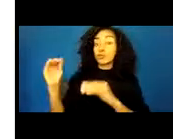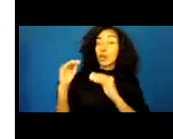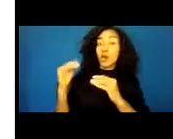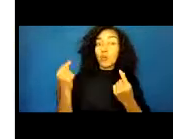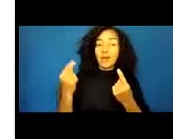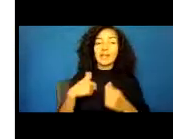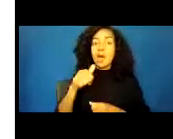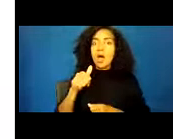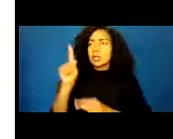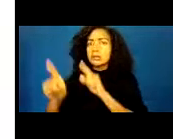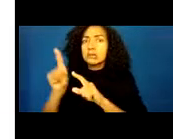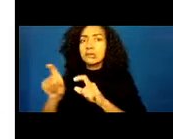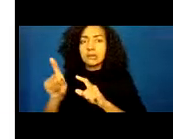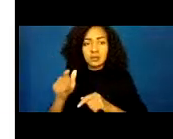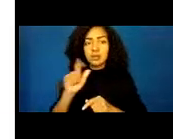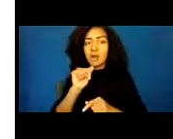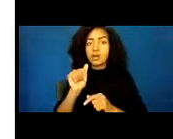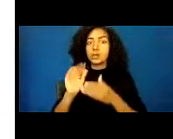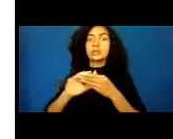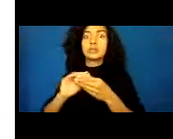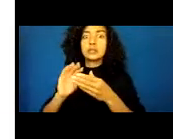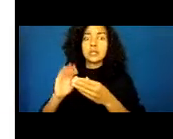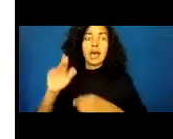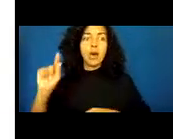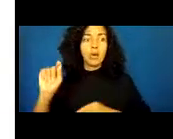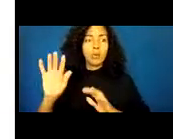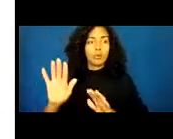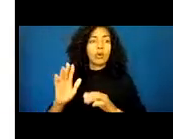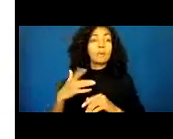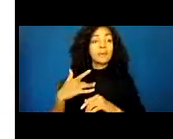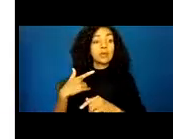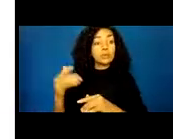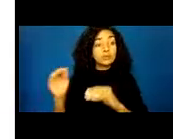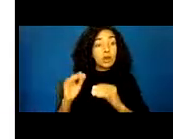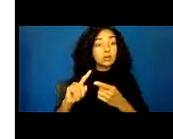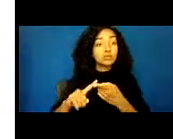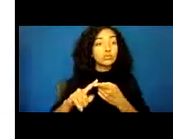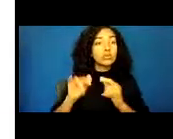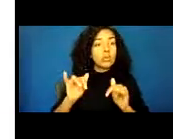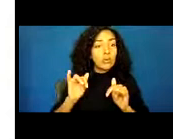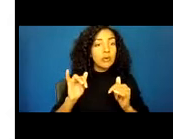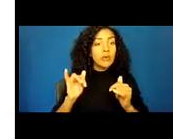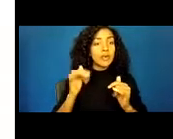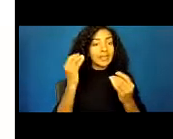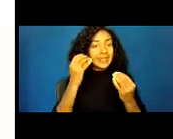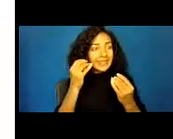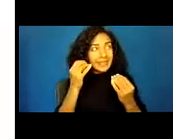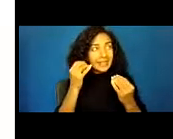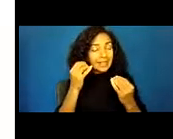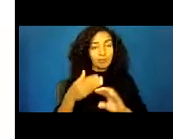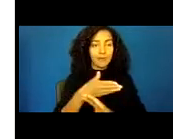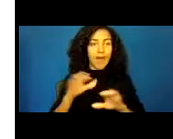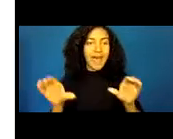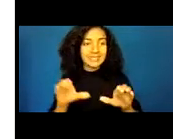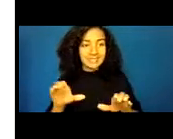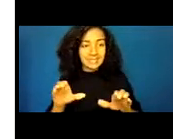often are taught to think through reaction before acting. And we need to encourage our people to